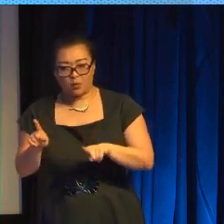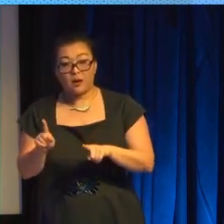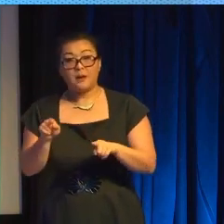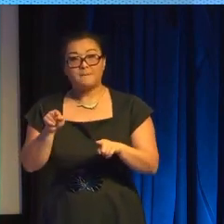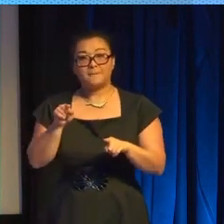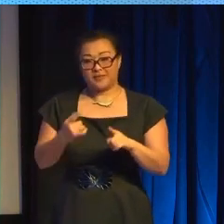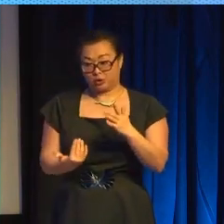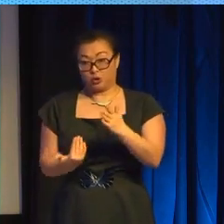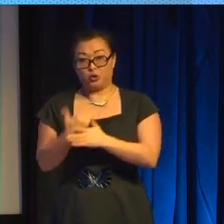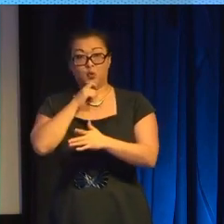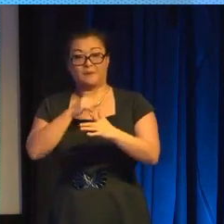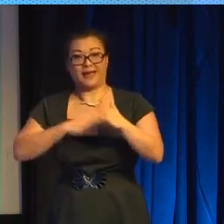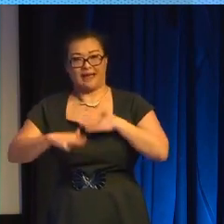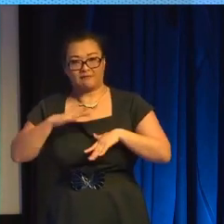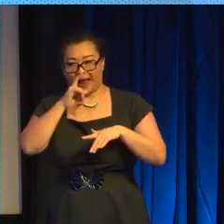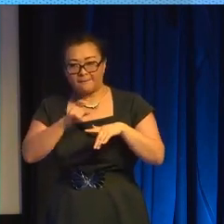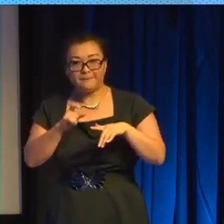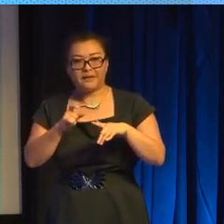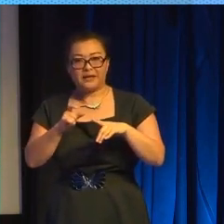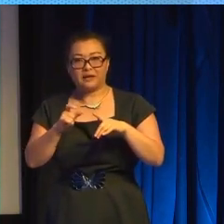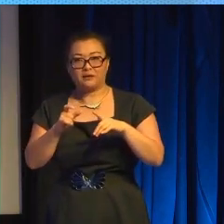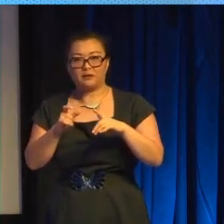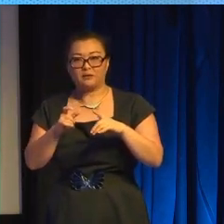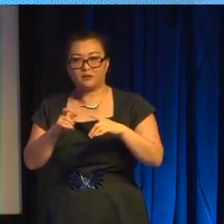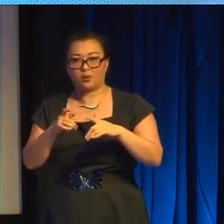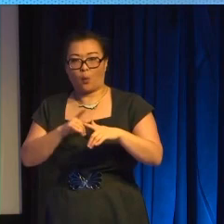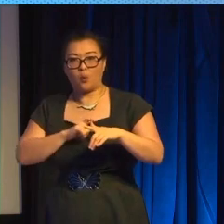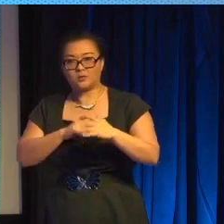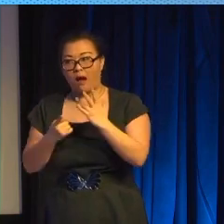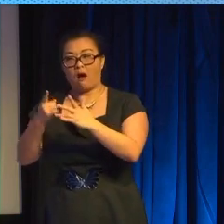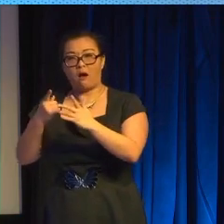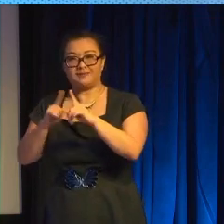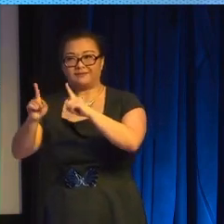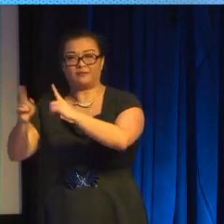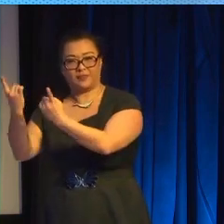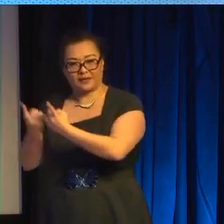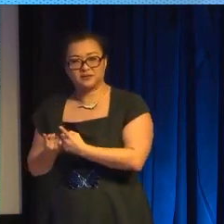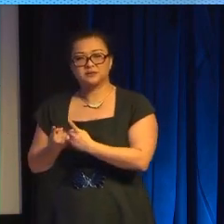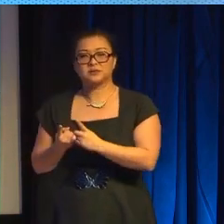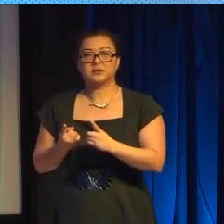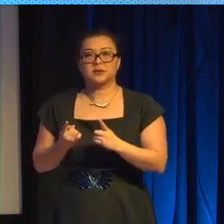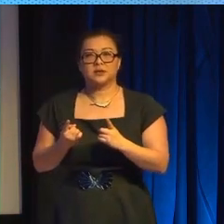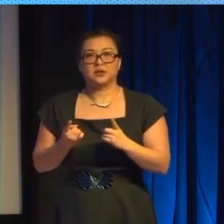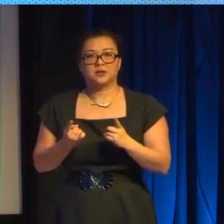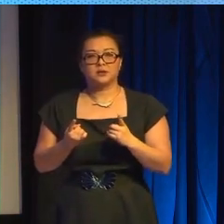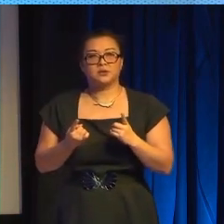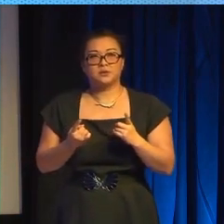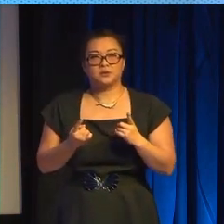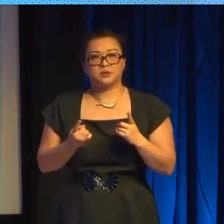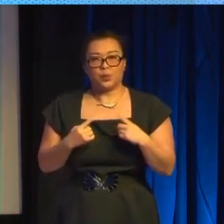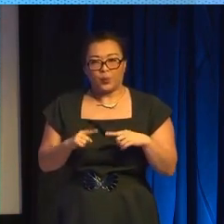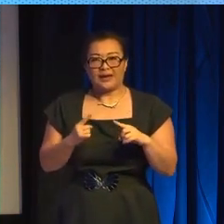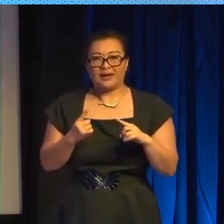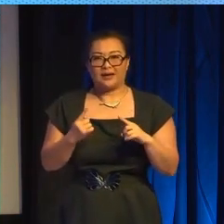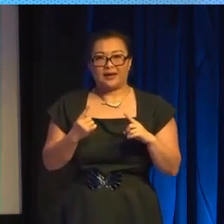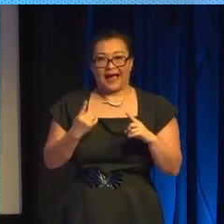behavior. And what we do have is functions where everybody panics and runs away. So we do have the scope to do